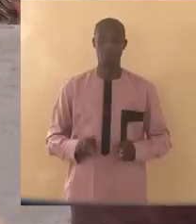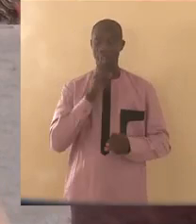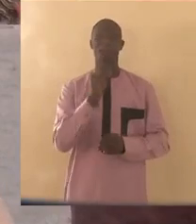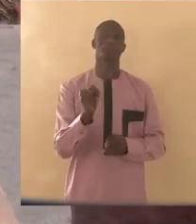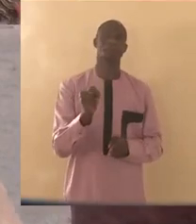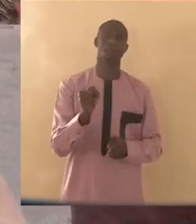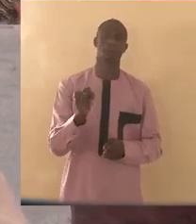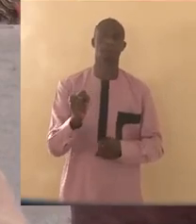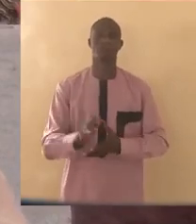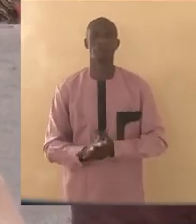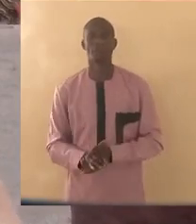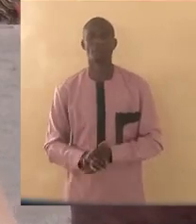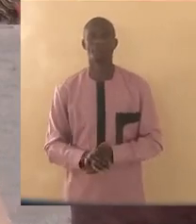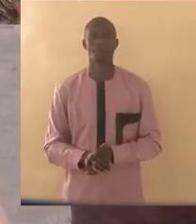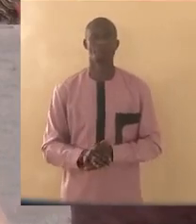beings.